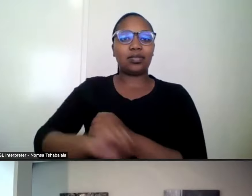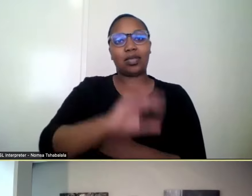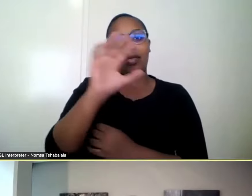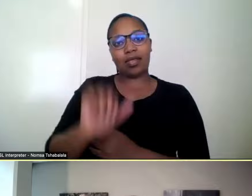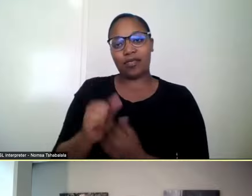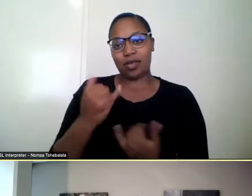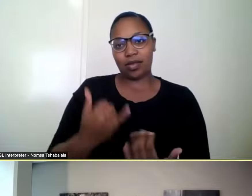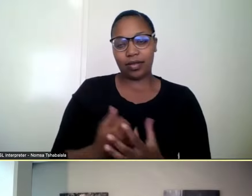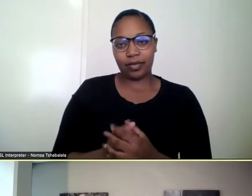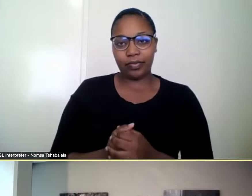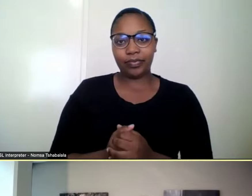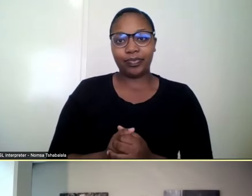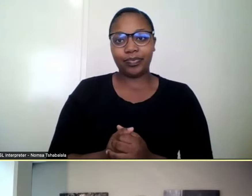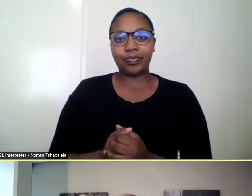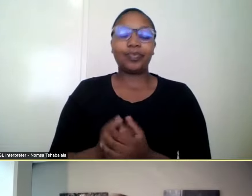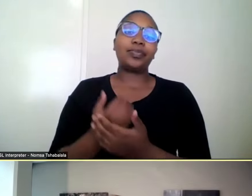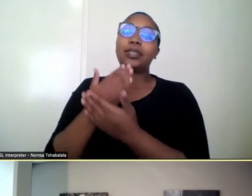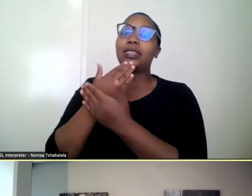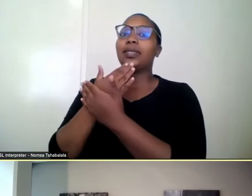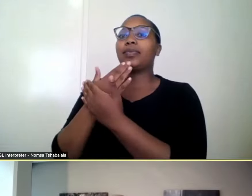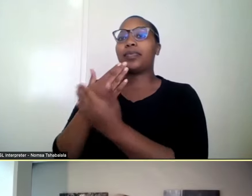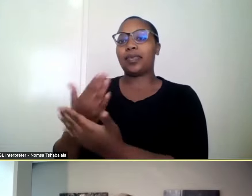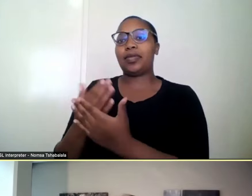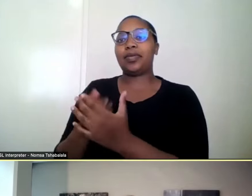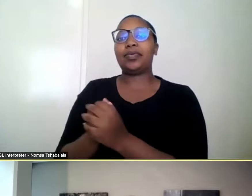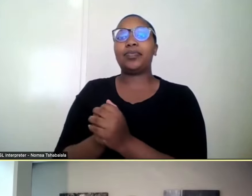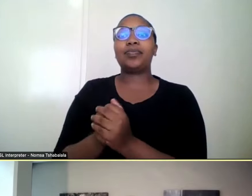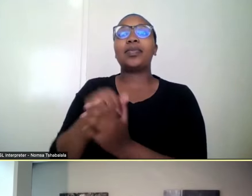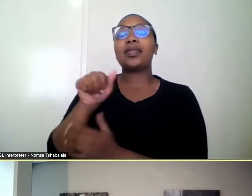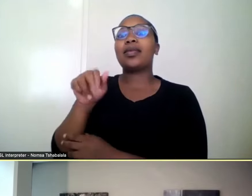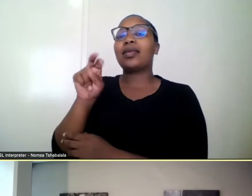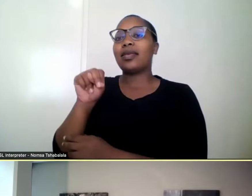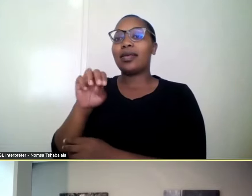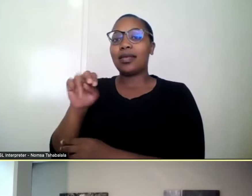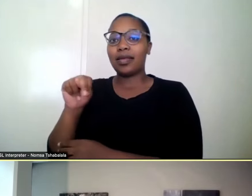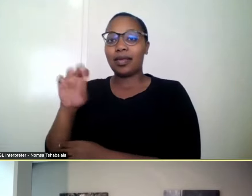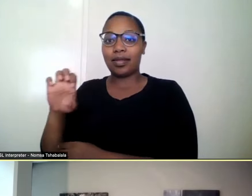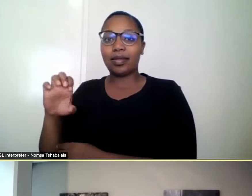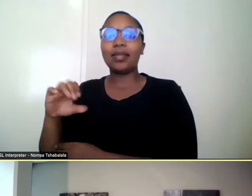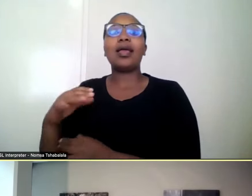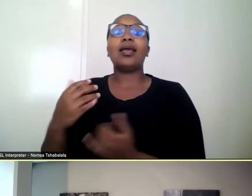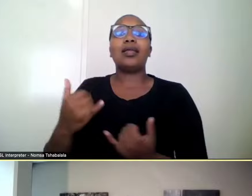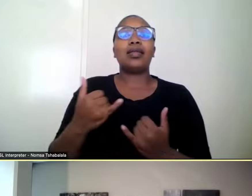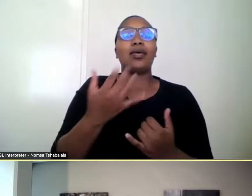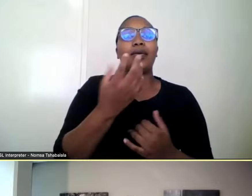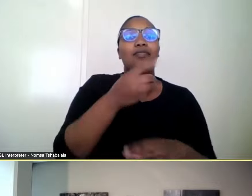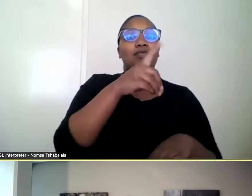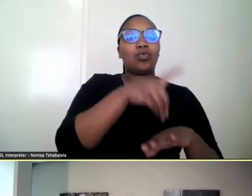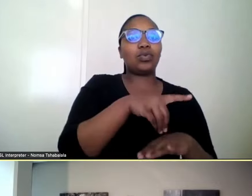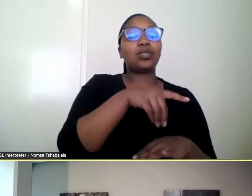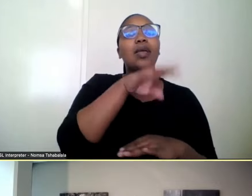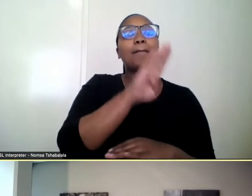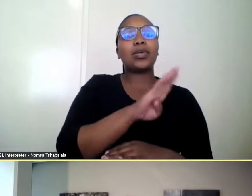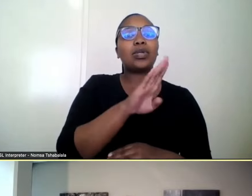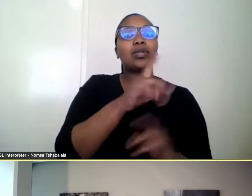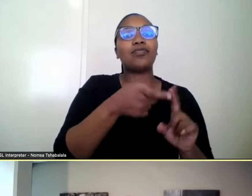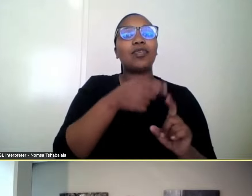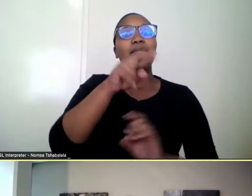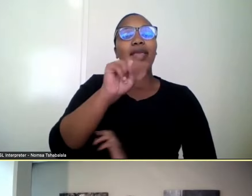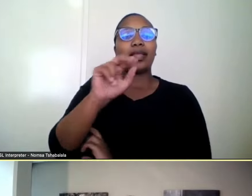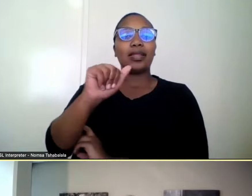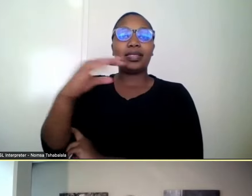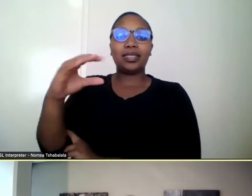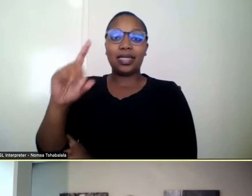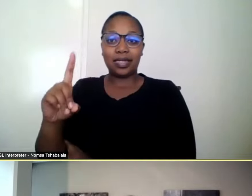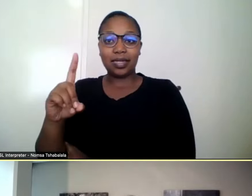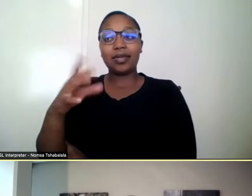Thank you, Professor Anne von Gontberg, from the NICD. So as Professor Anne highlighted,